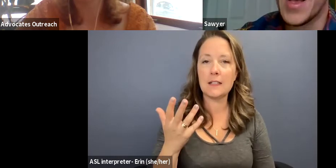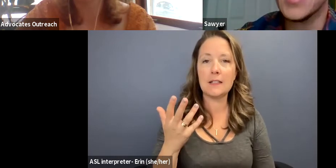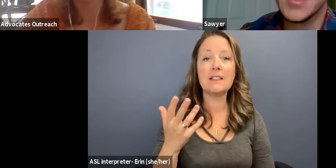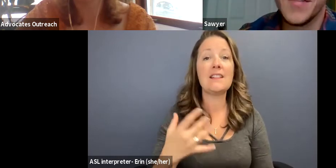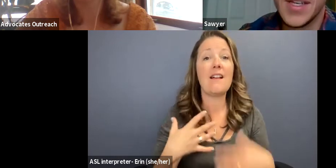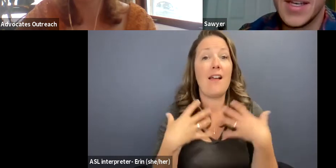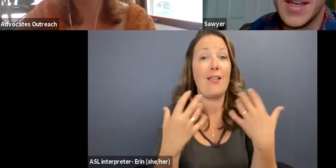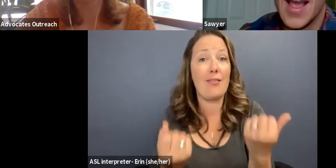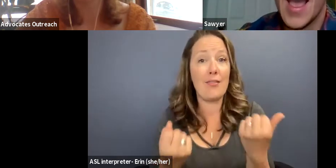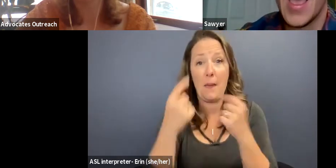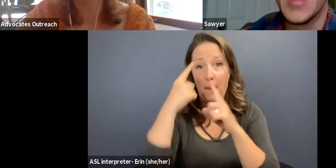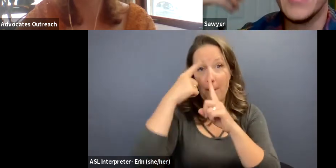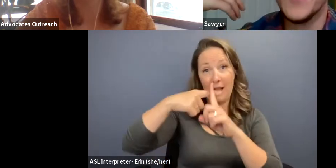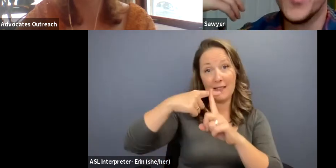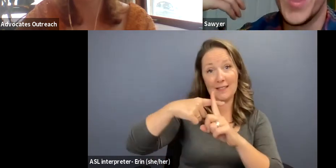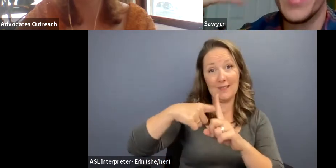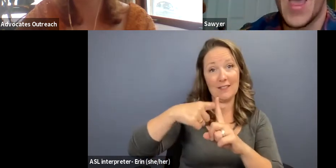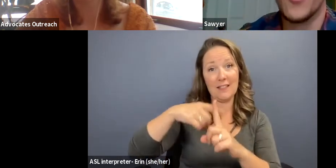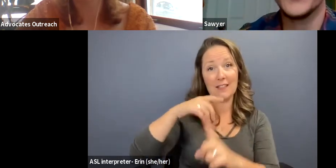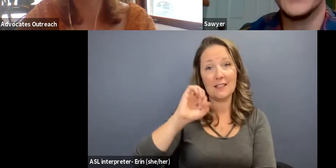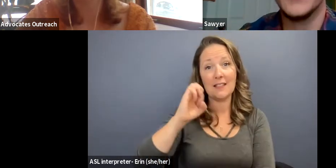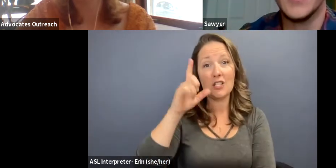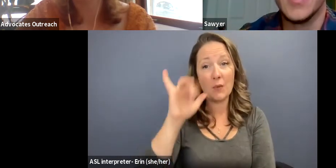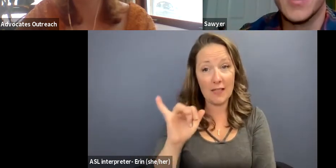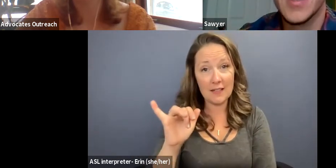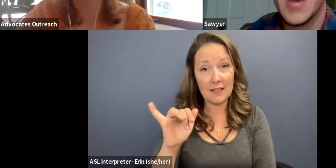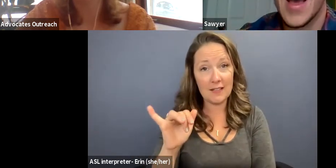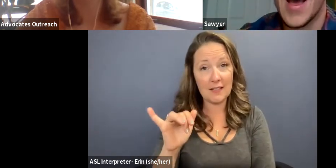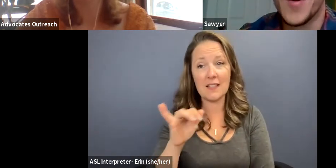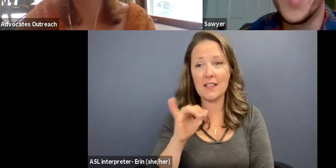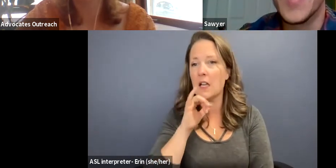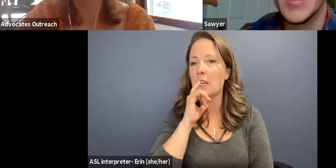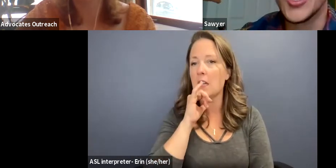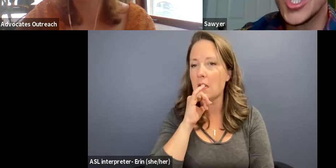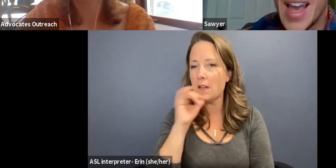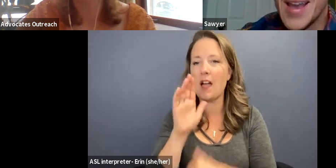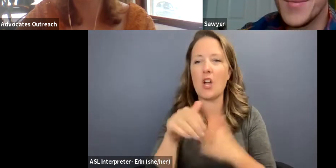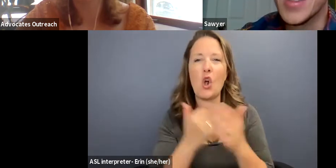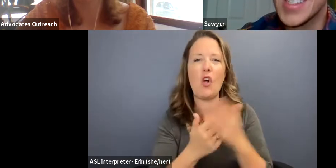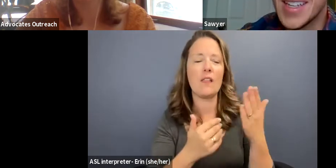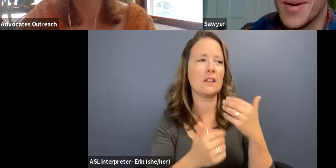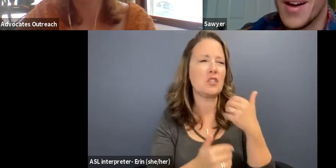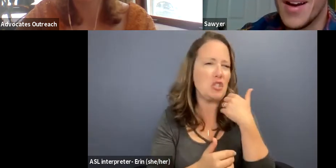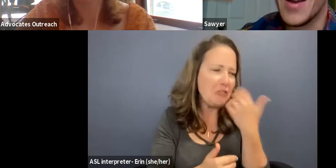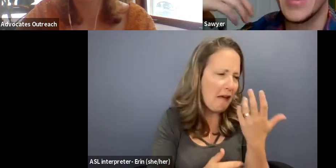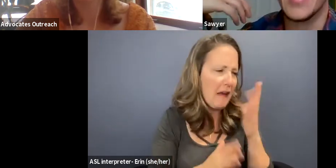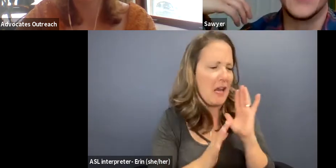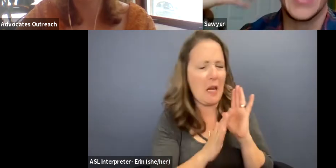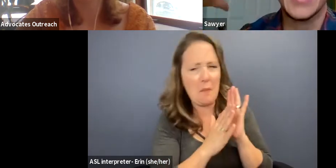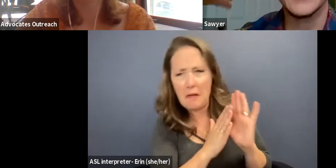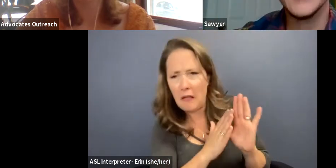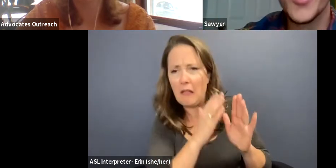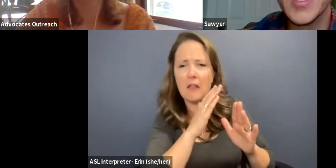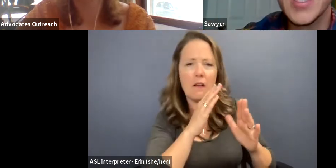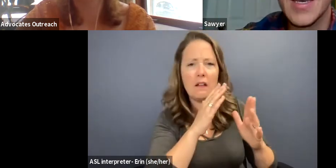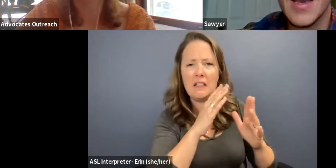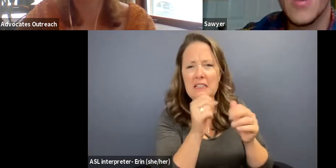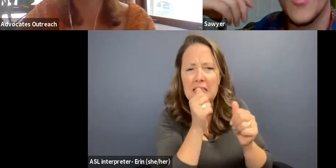to be a sex educator, because I think sexuality is at the very core of what makes us